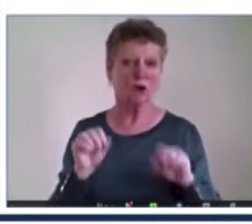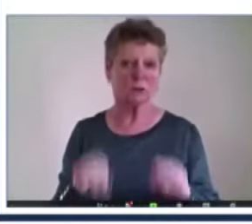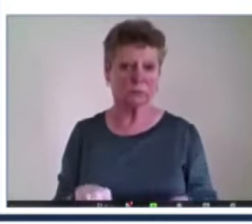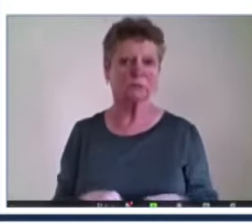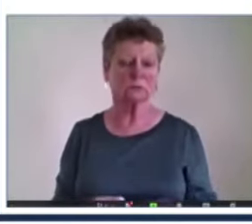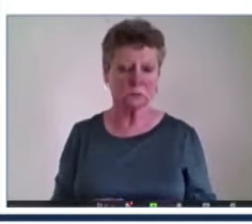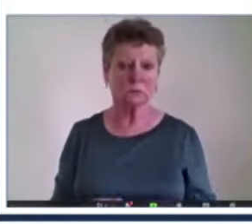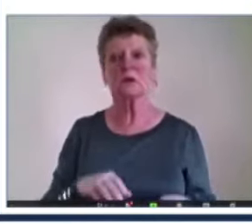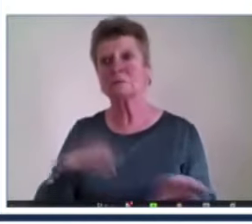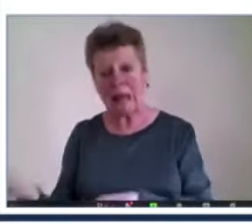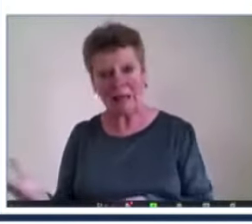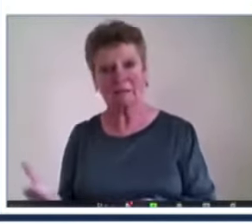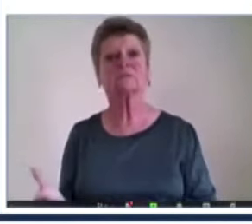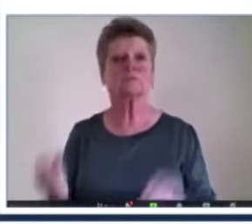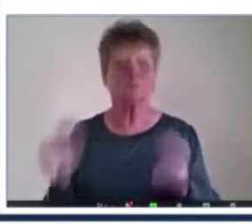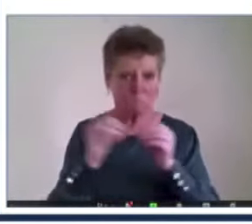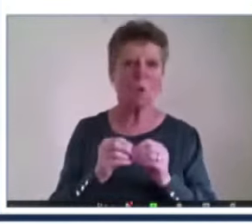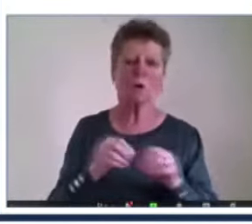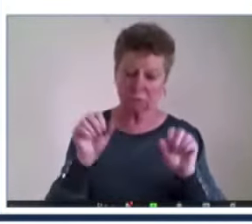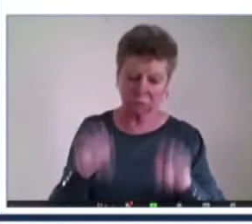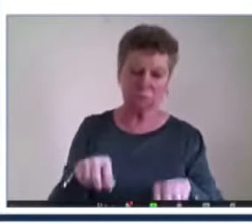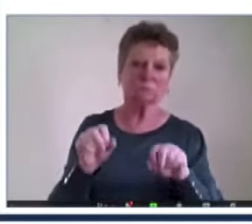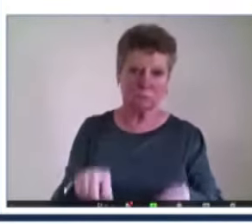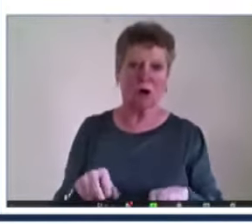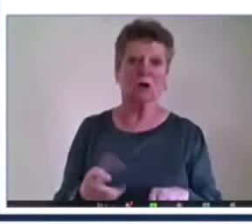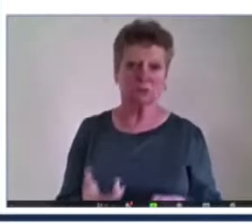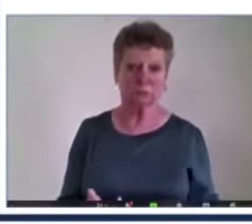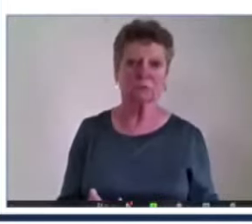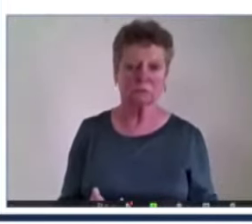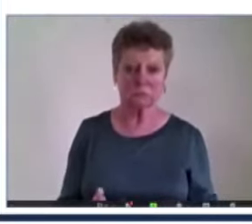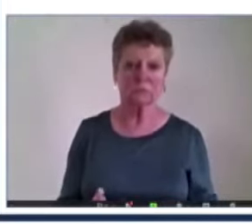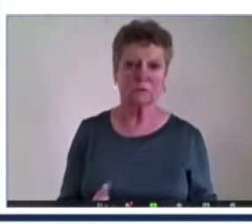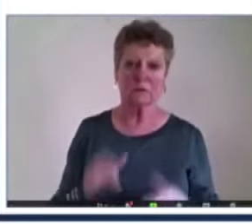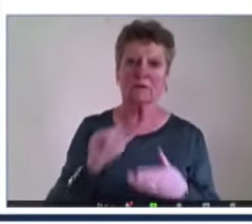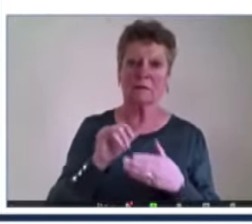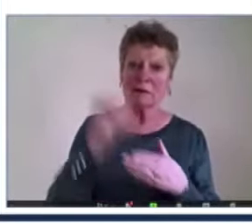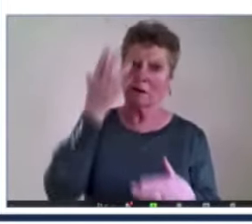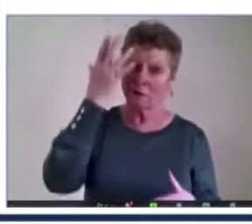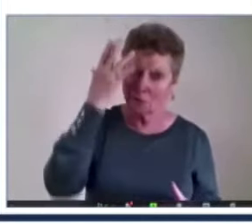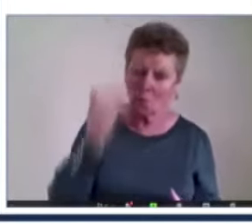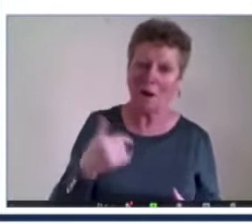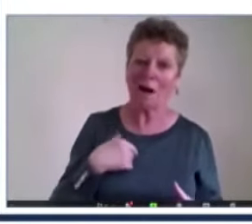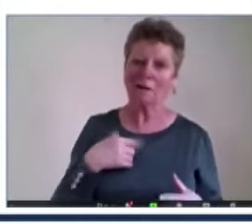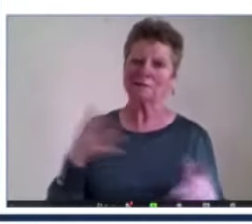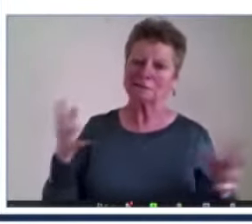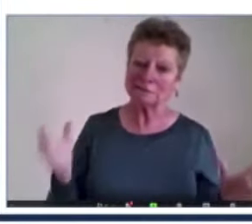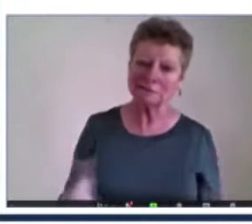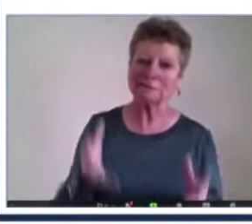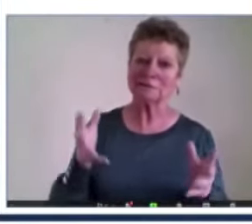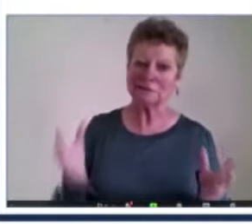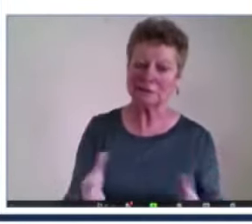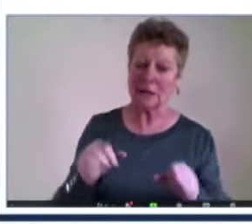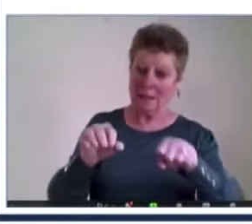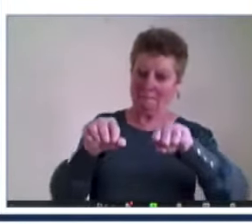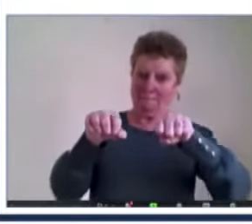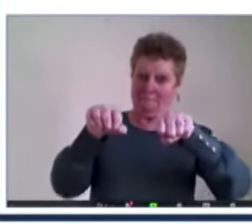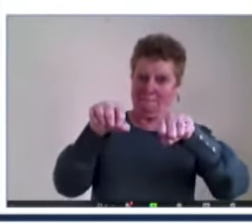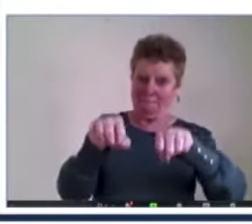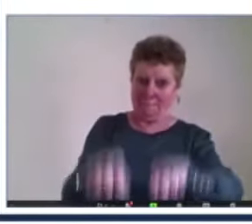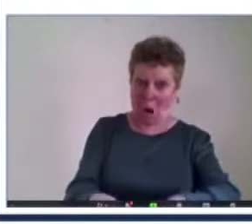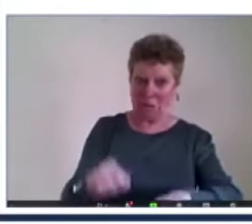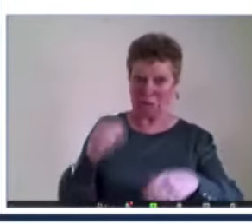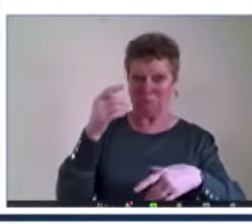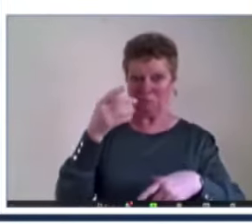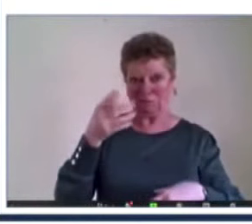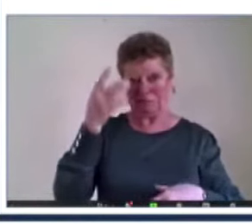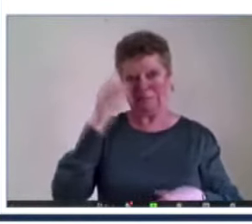deaths. But so that's why we're continuing to say those are possibilities, the more severe disease. So